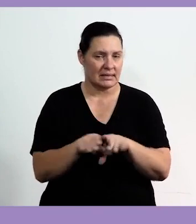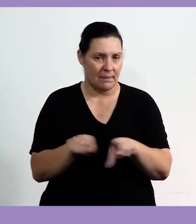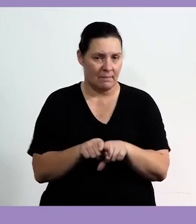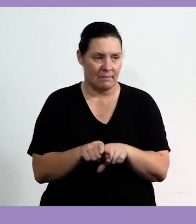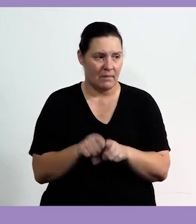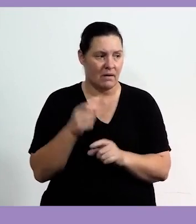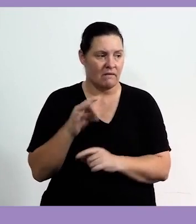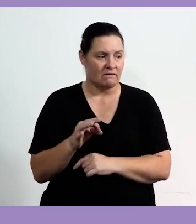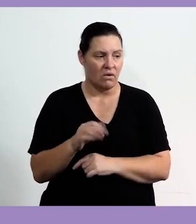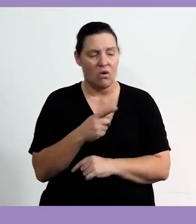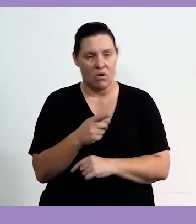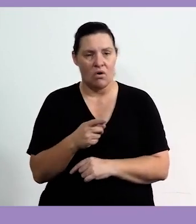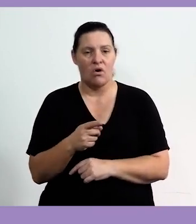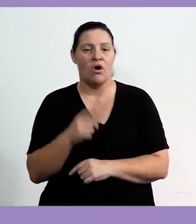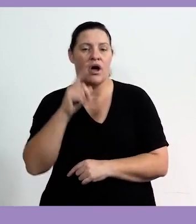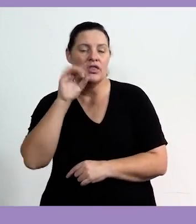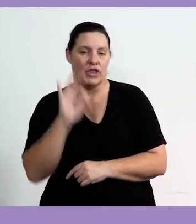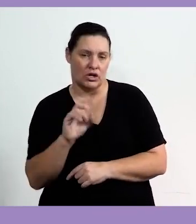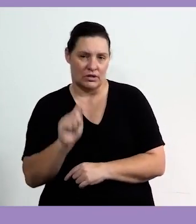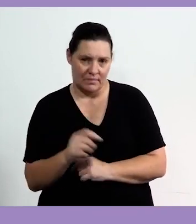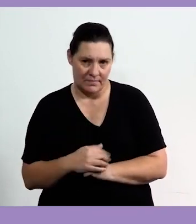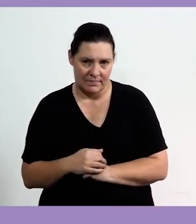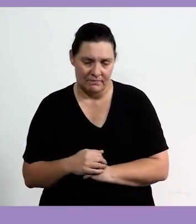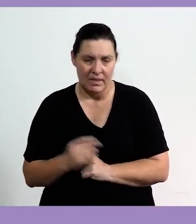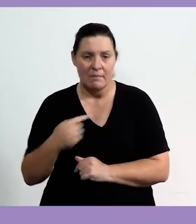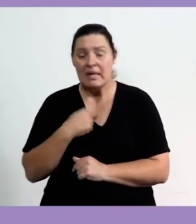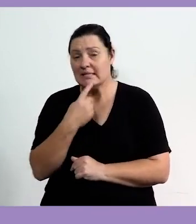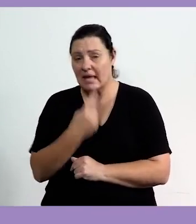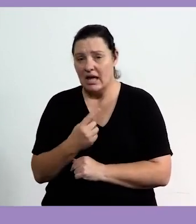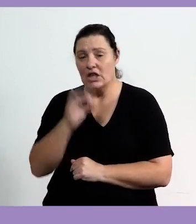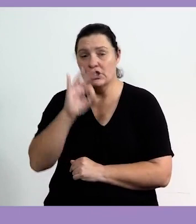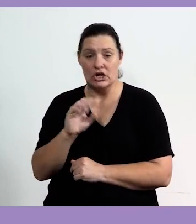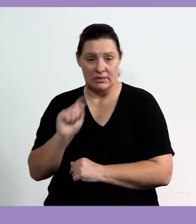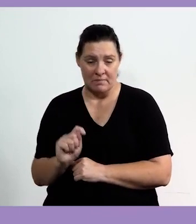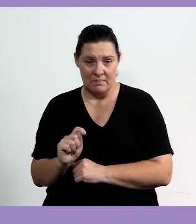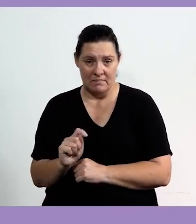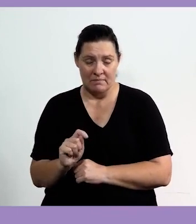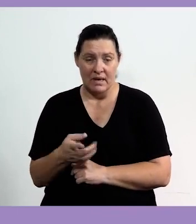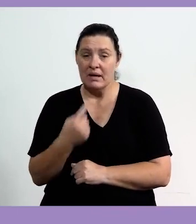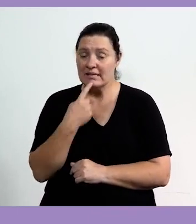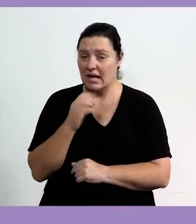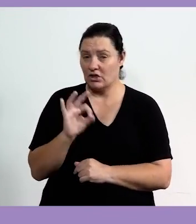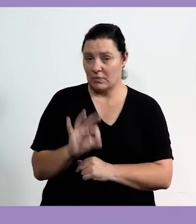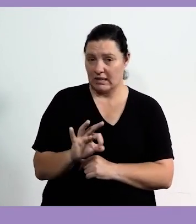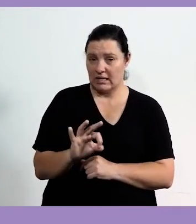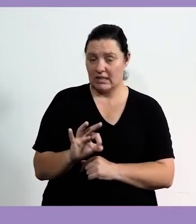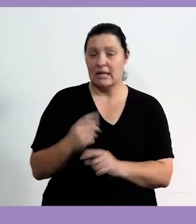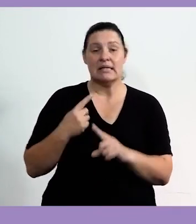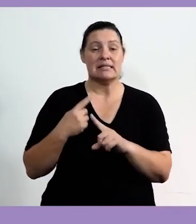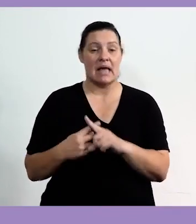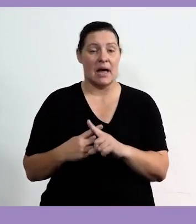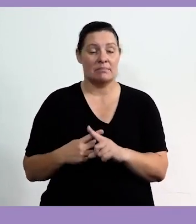the same for, let's now take maybe the 3rd term. So if I say the 3rd term, and I say